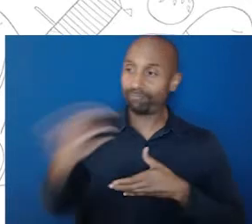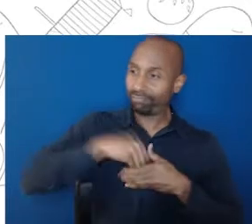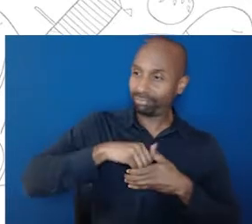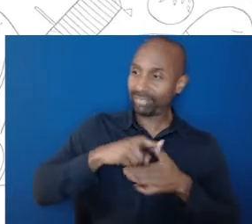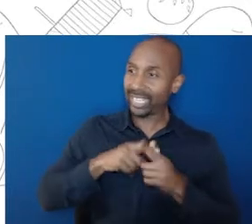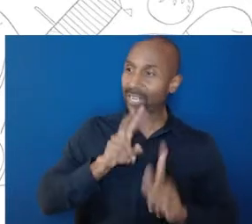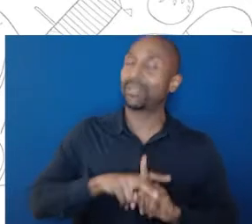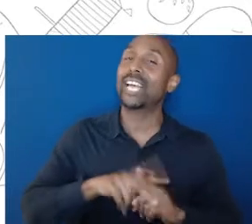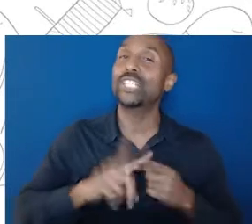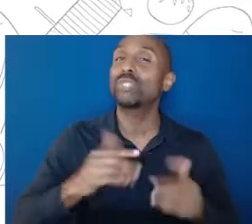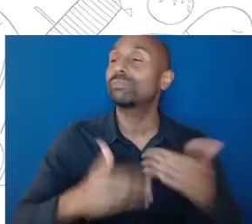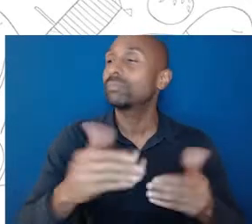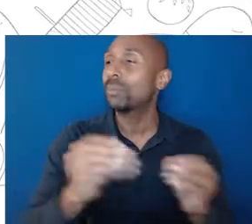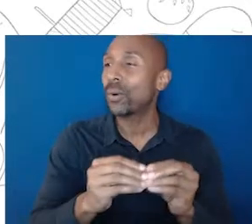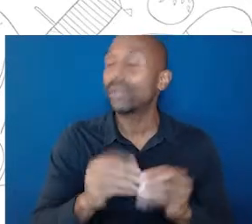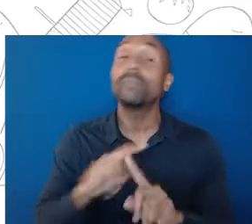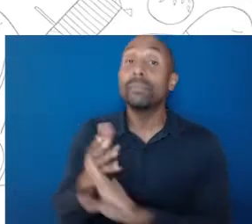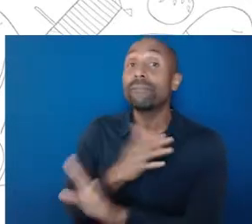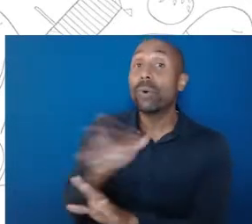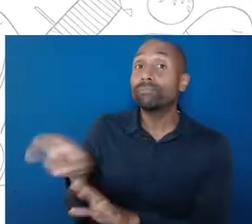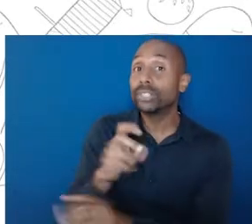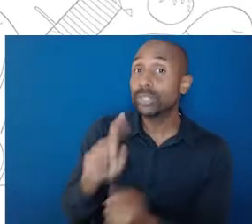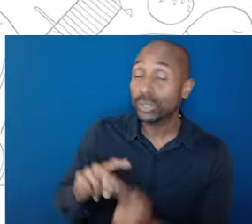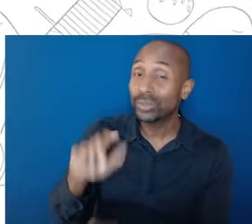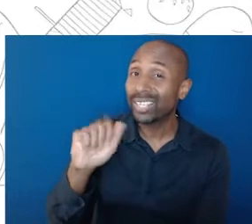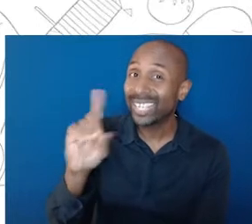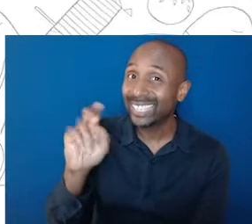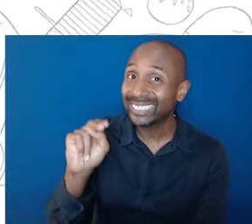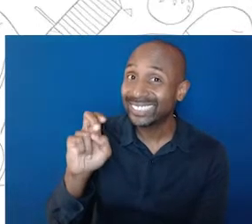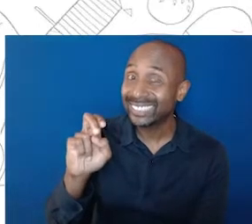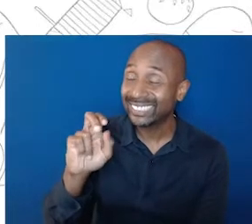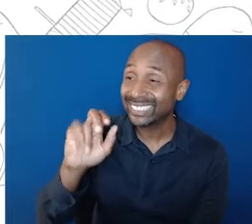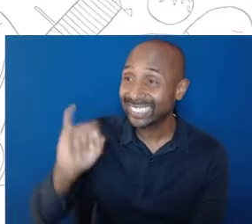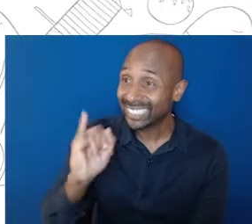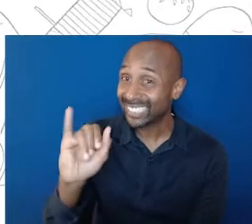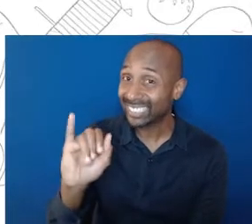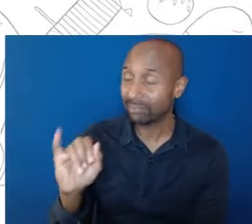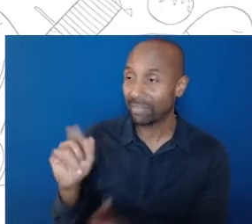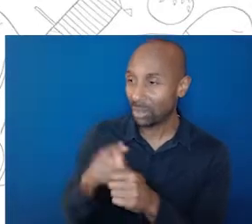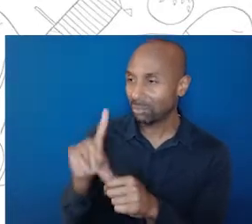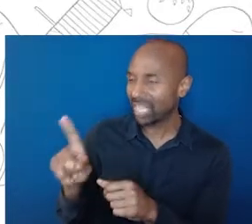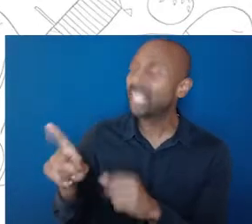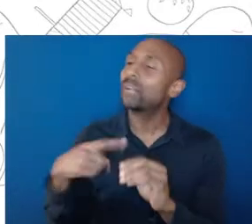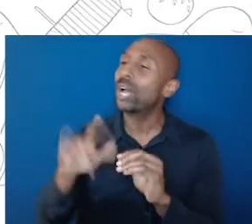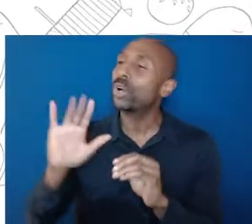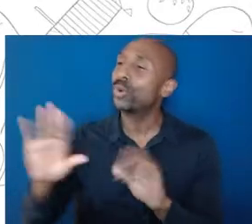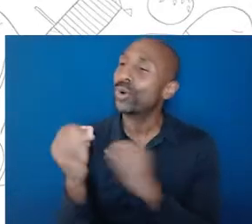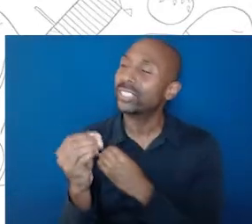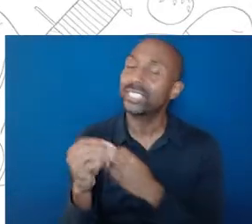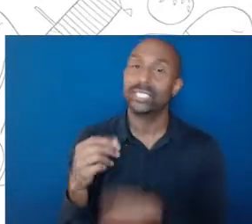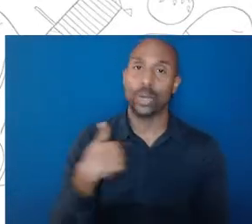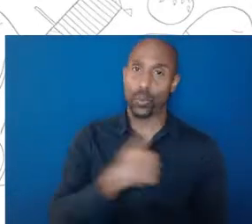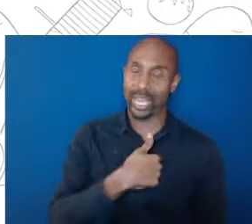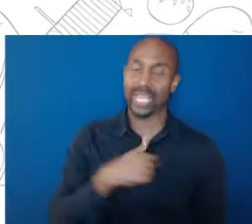to ask you, so what is We Wield the Hammer, and how and why did you start this organization? So We Wield the